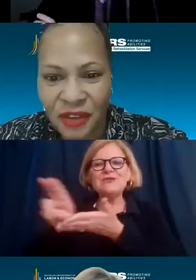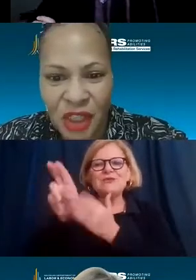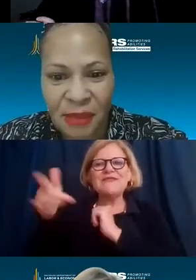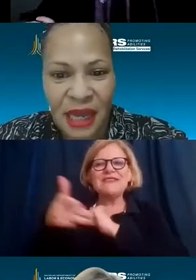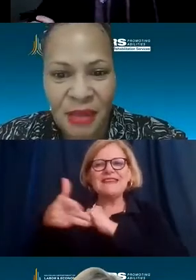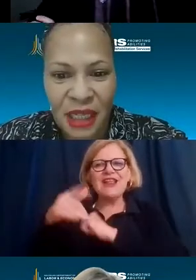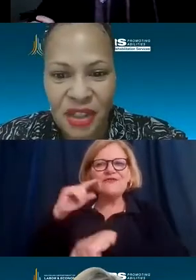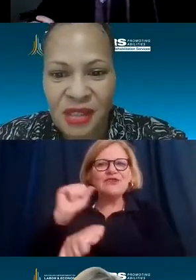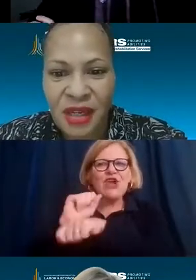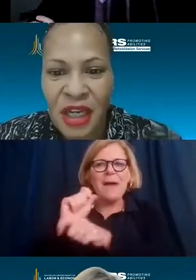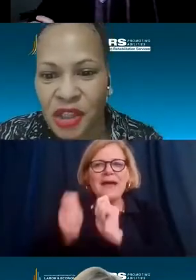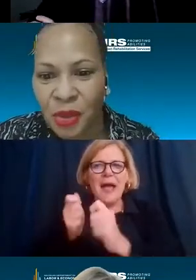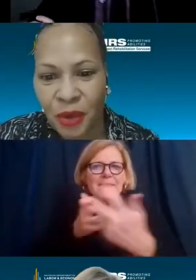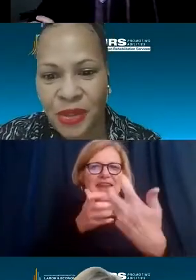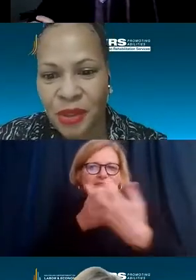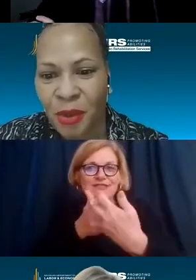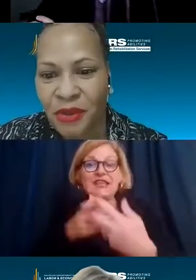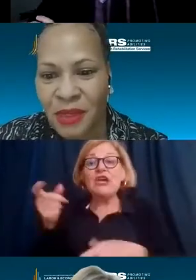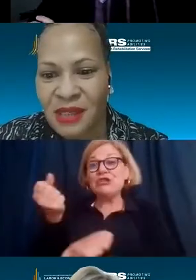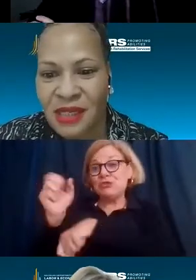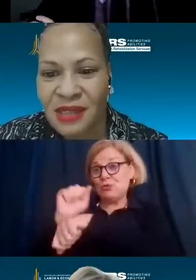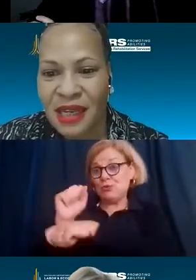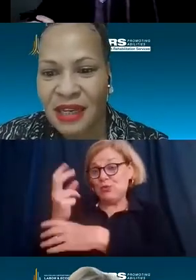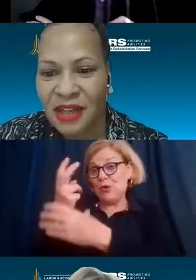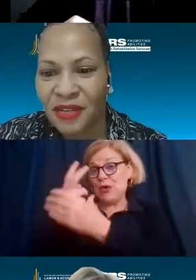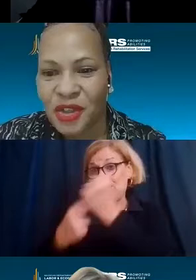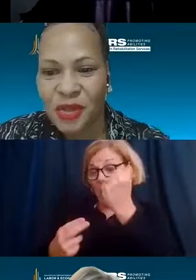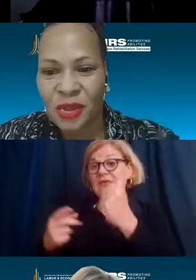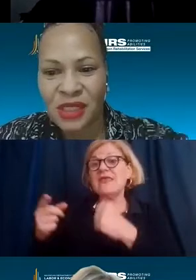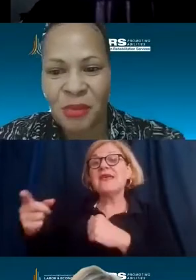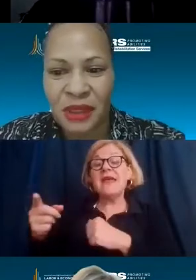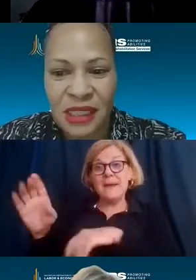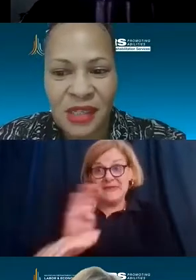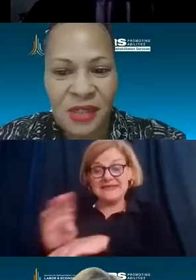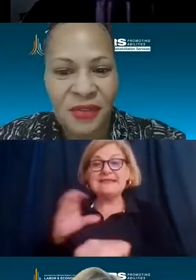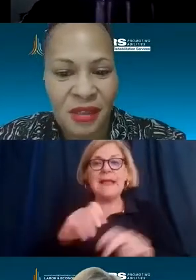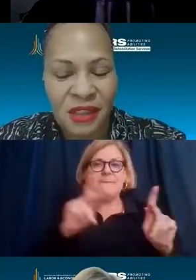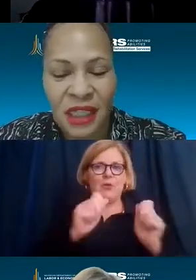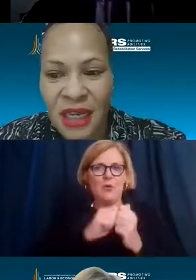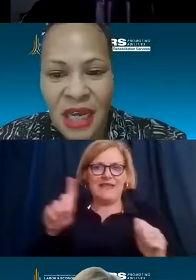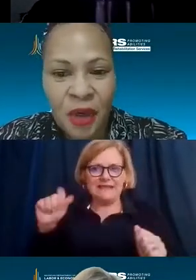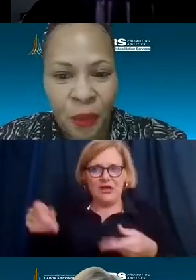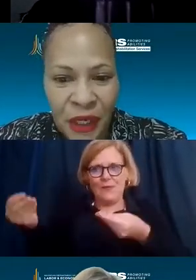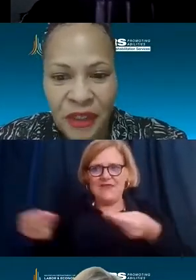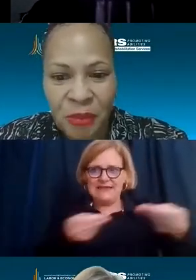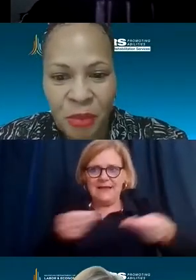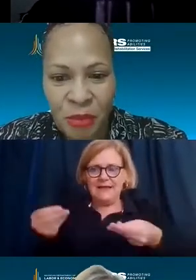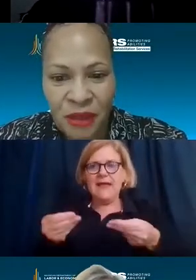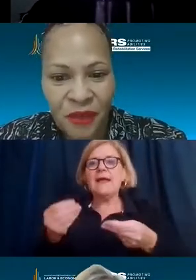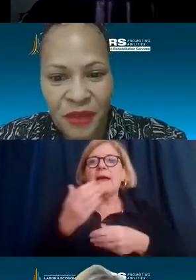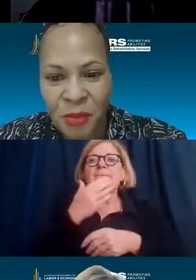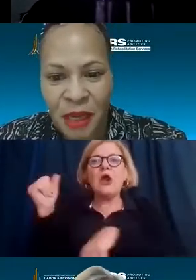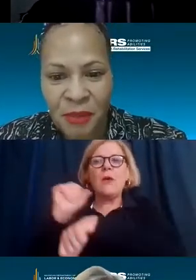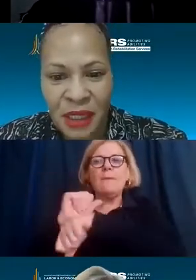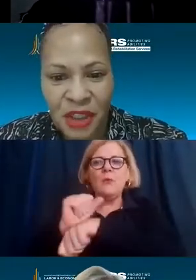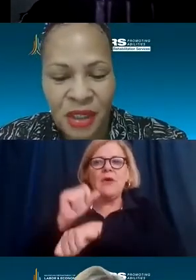technology for job accommodations. She works with both businesses and individuals with disabilities to facilitate greater employment